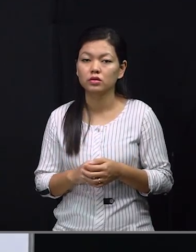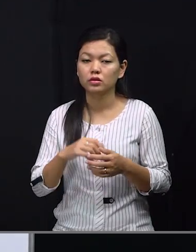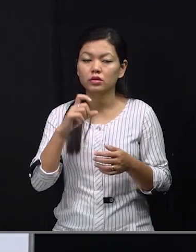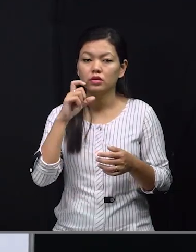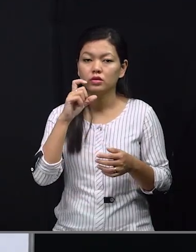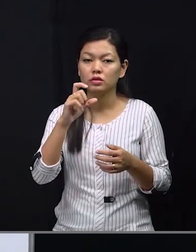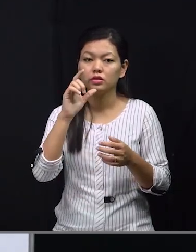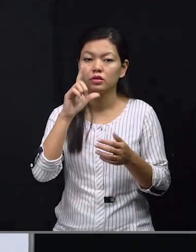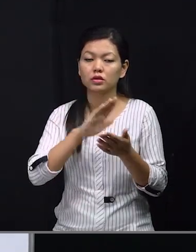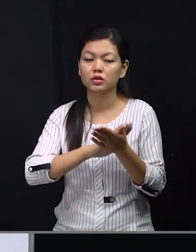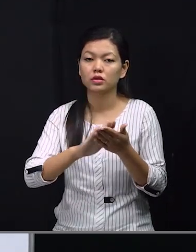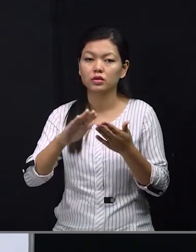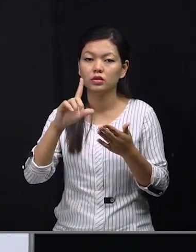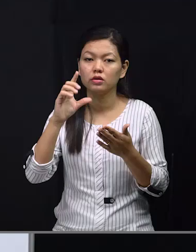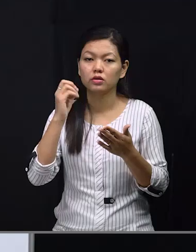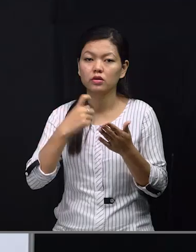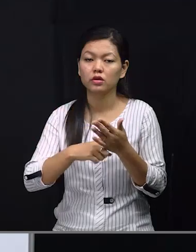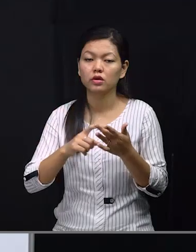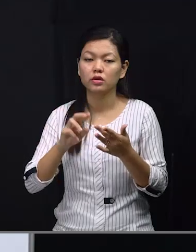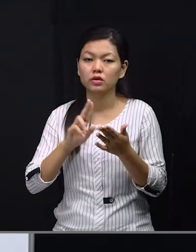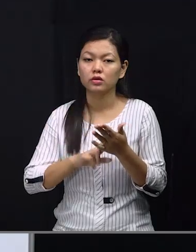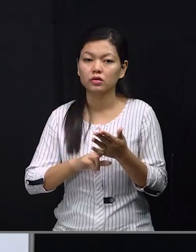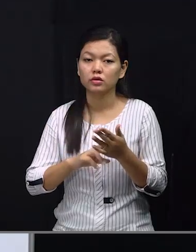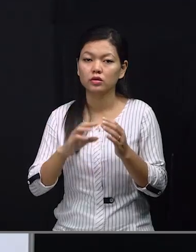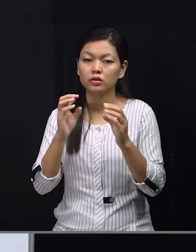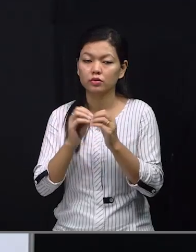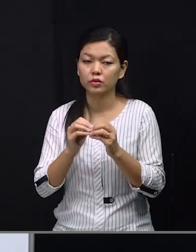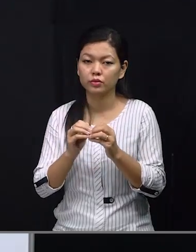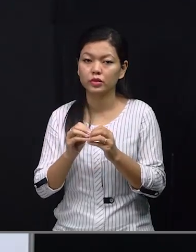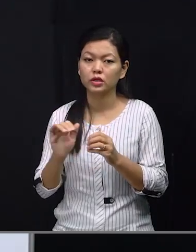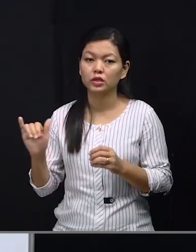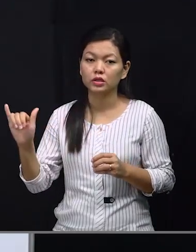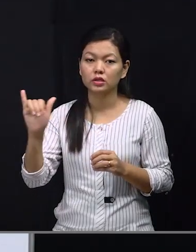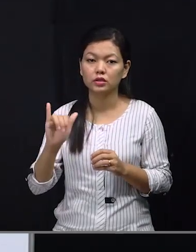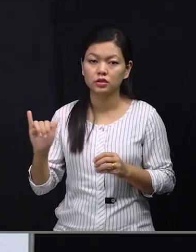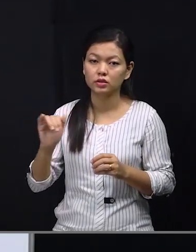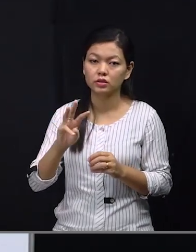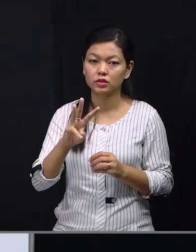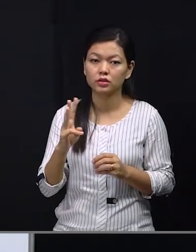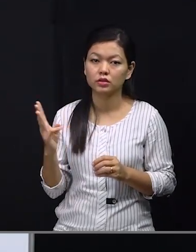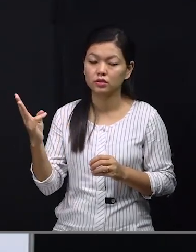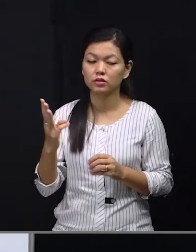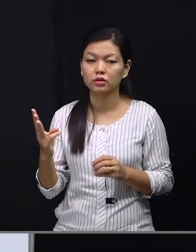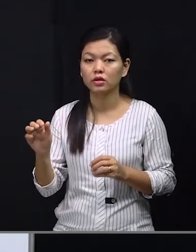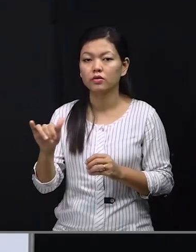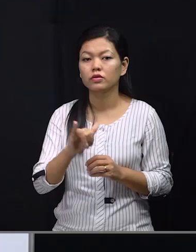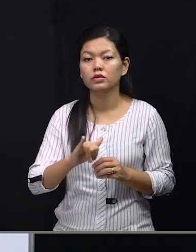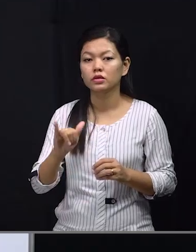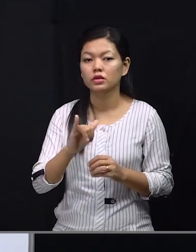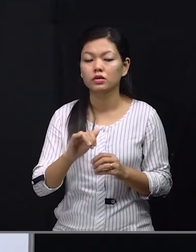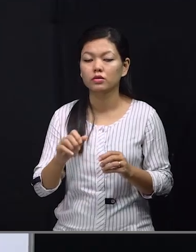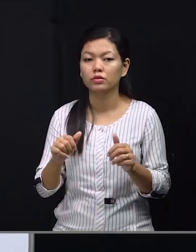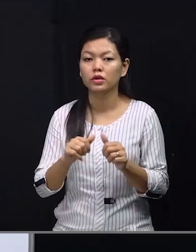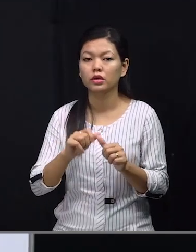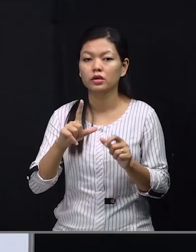chloropropane. These three have the same halogen atom but different alkyl groups. In such cases,